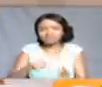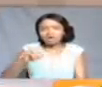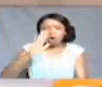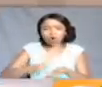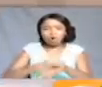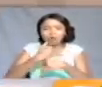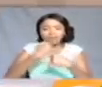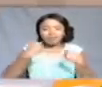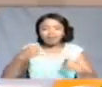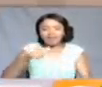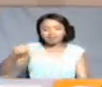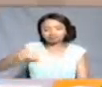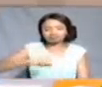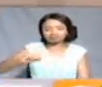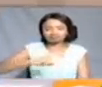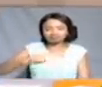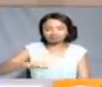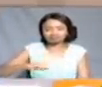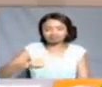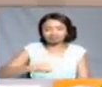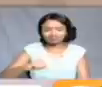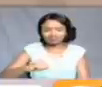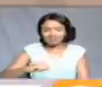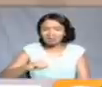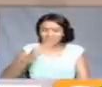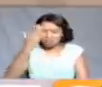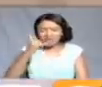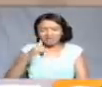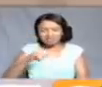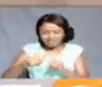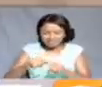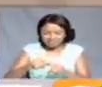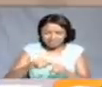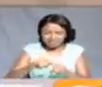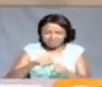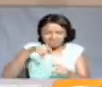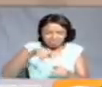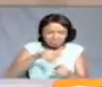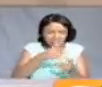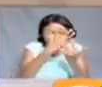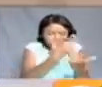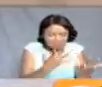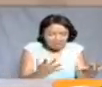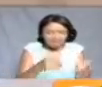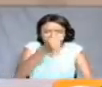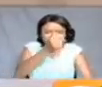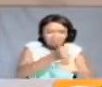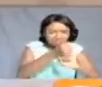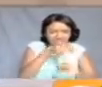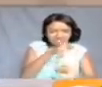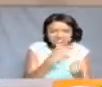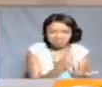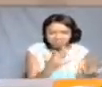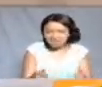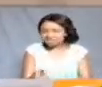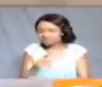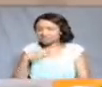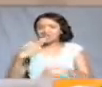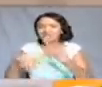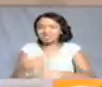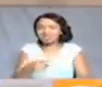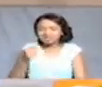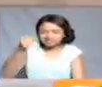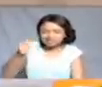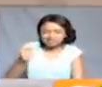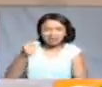you're pushing one telco, the next day you're pushing this telco. How do I find authenticity in your messaging? You know, and then, of course,